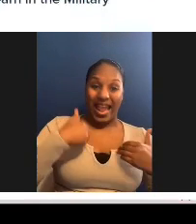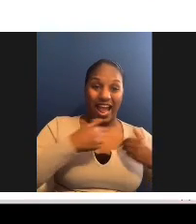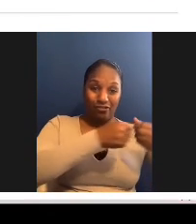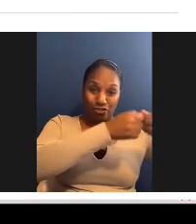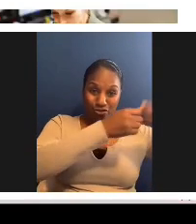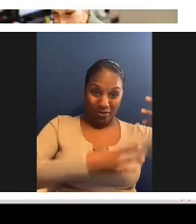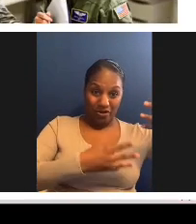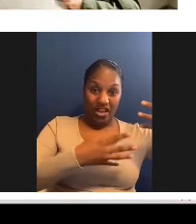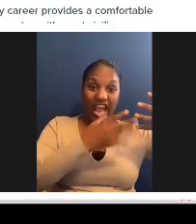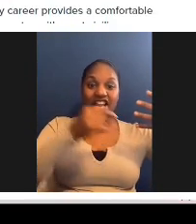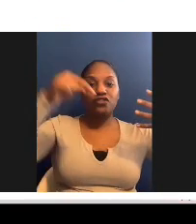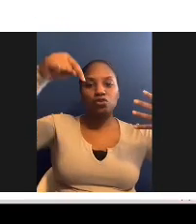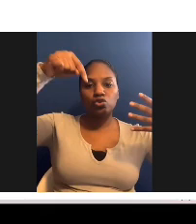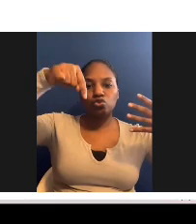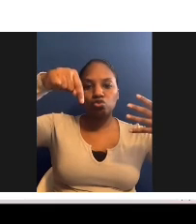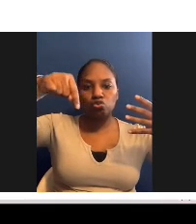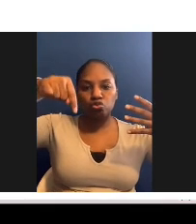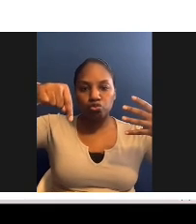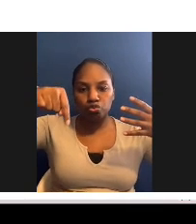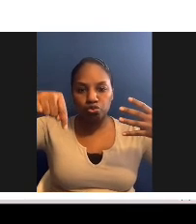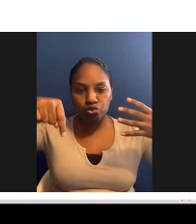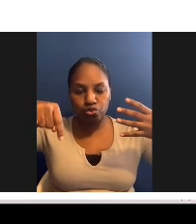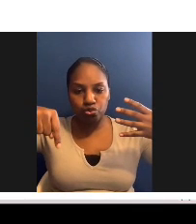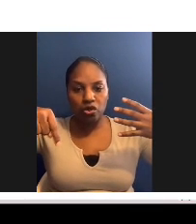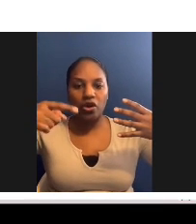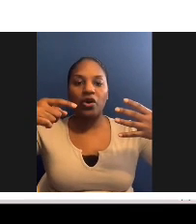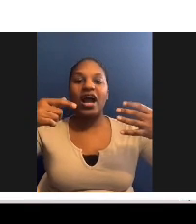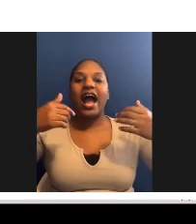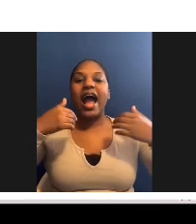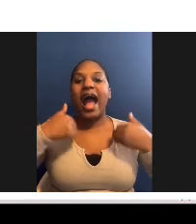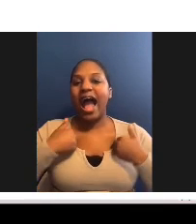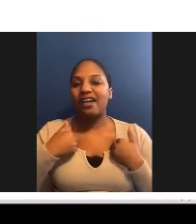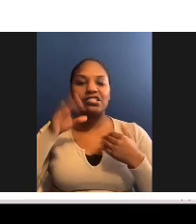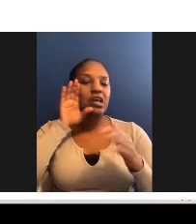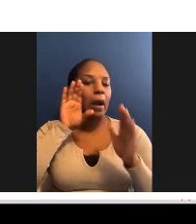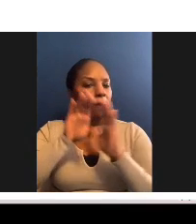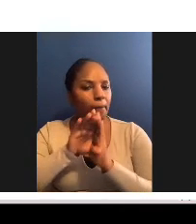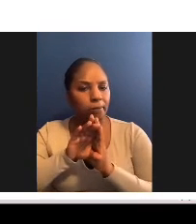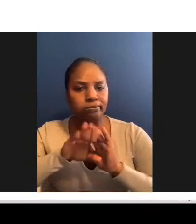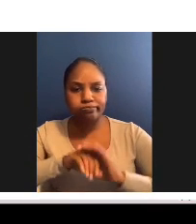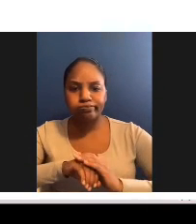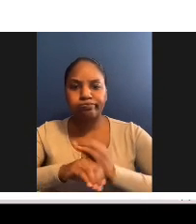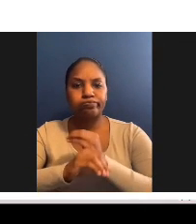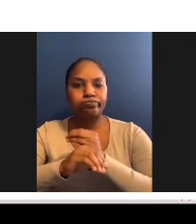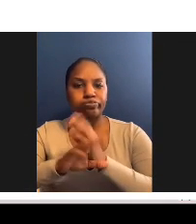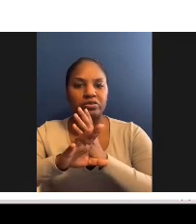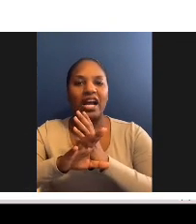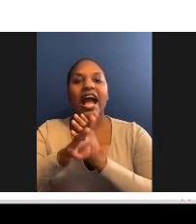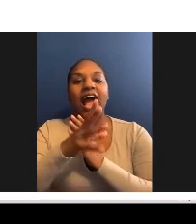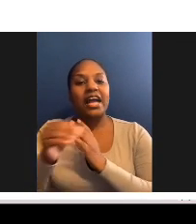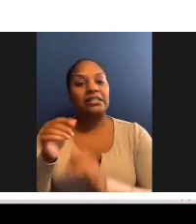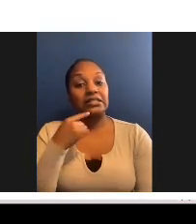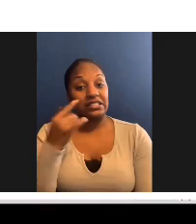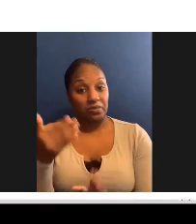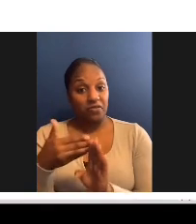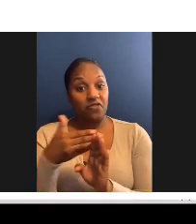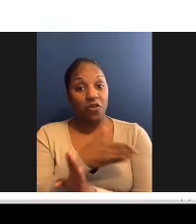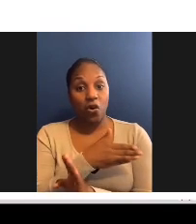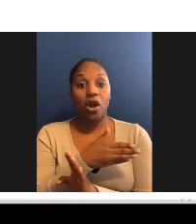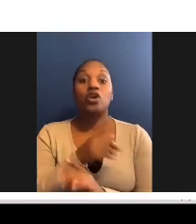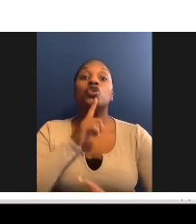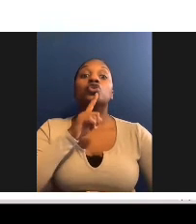further down, there are some videos here. And these are, as I said before, actual